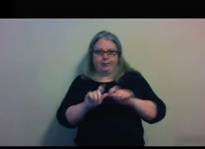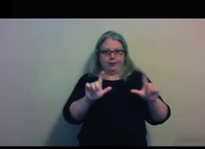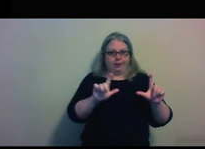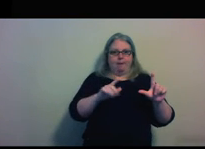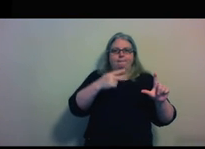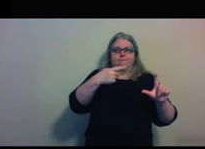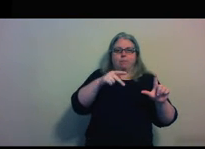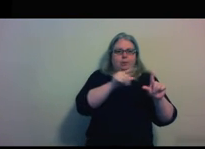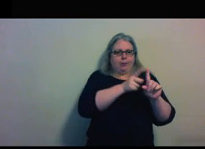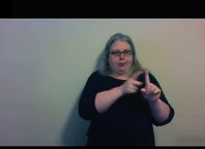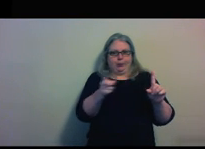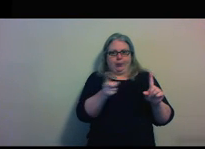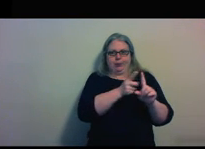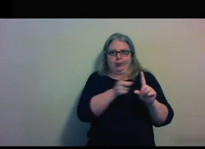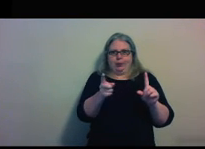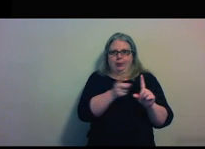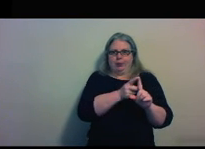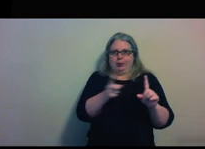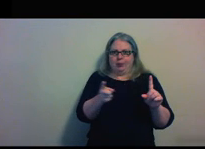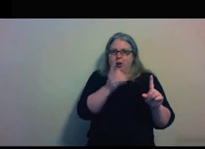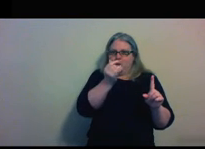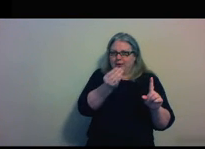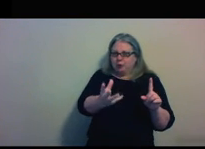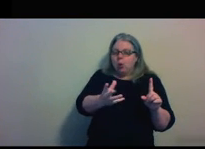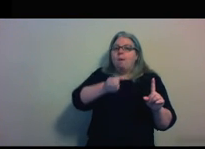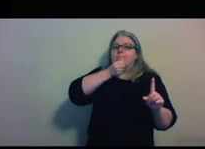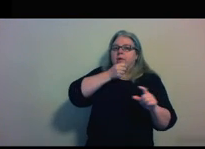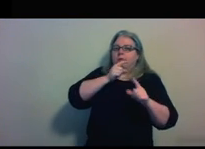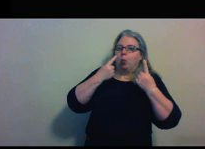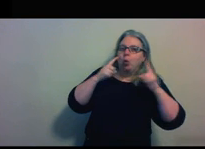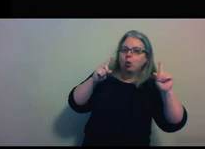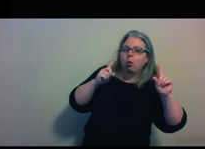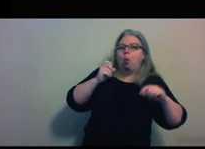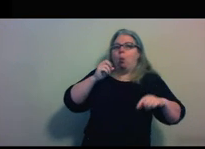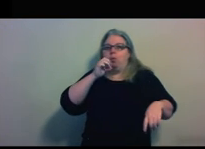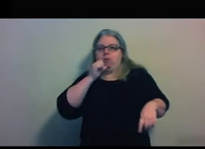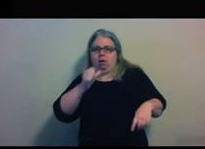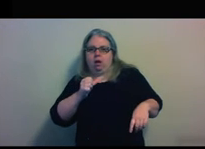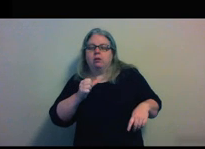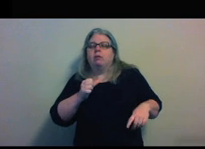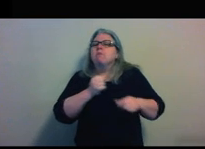to be testing your microphone. It's automatically going to detect the microphone on your